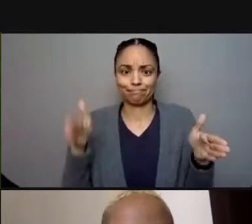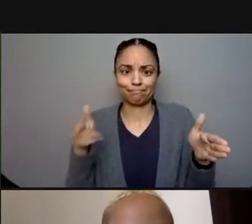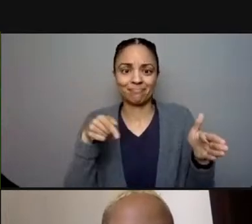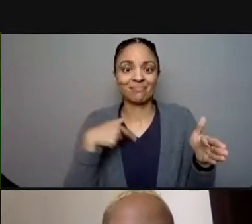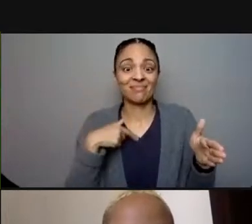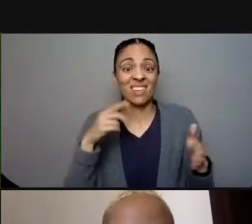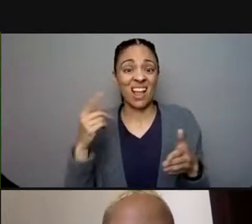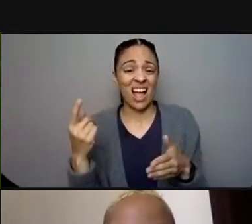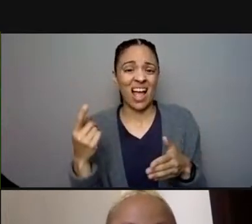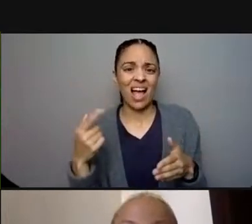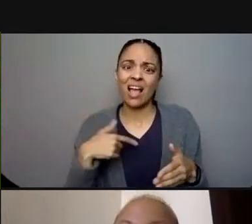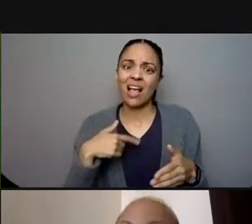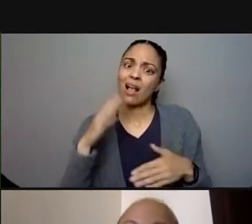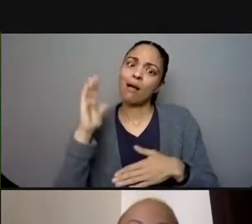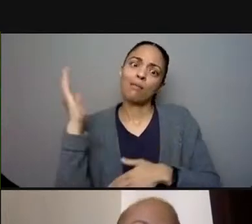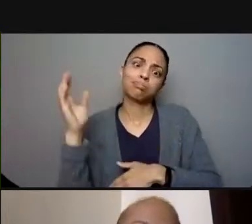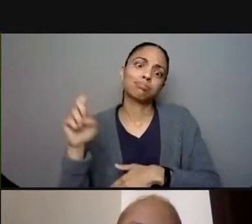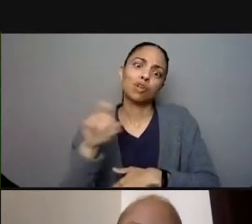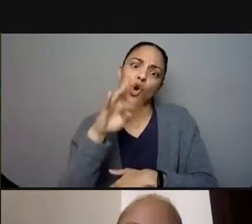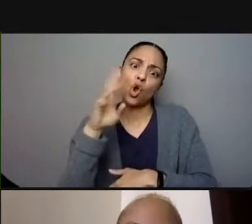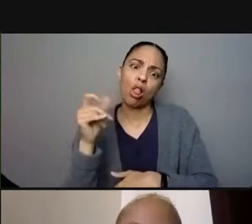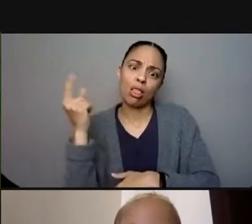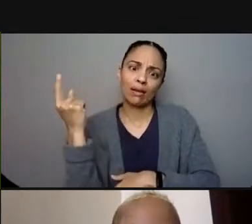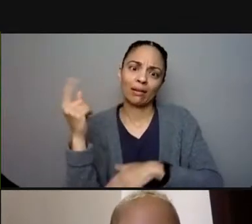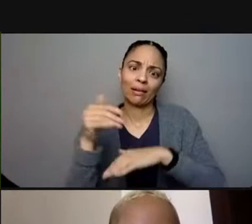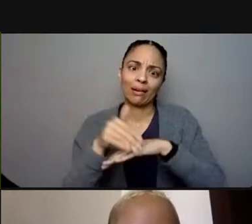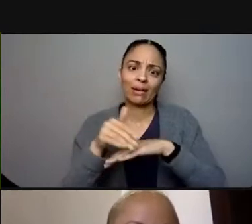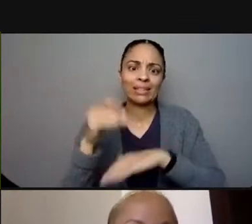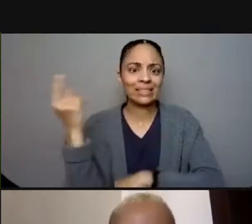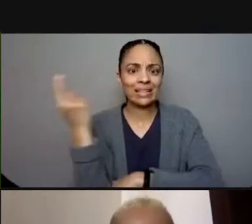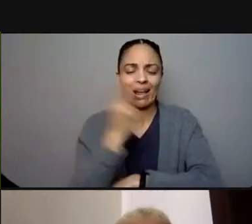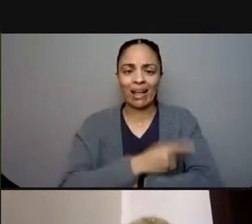going home and writing a research paper that you made me do.